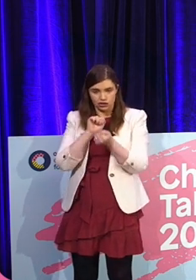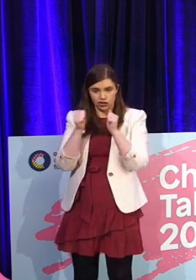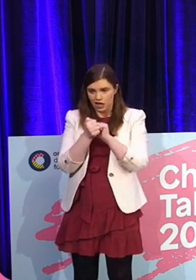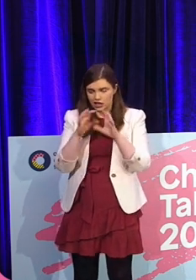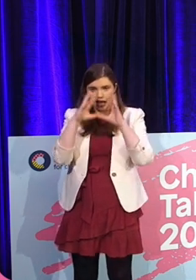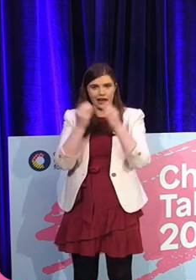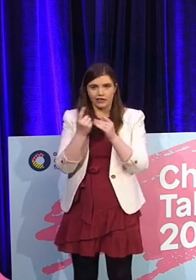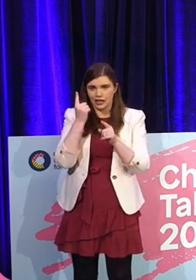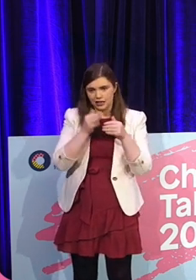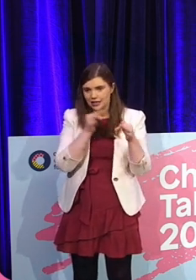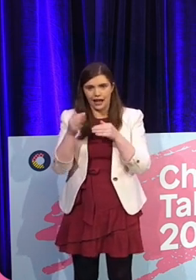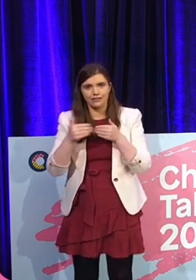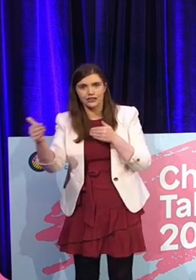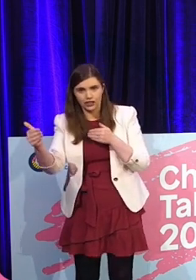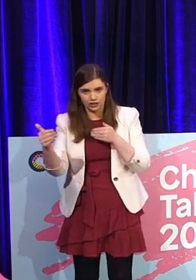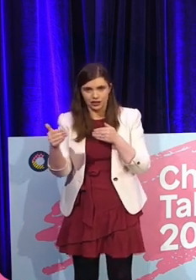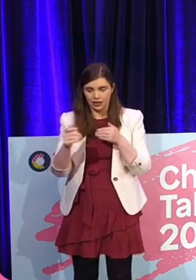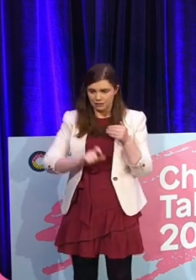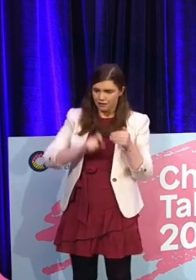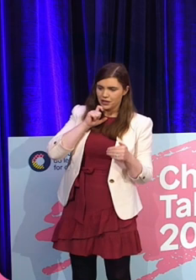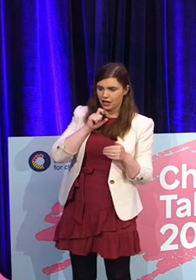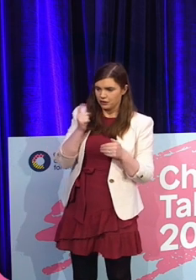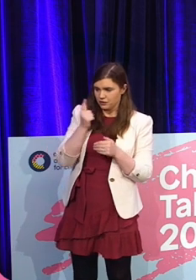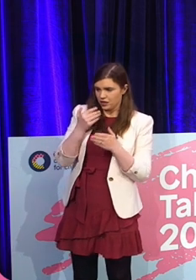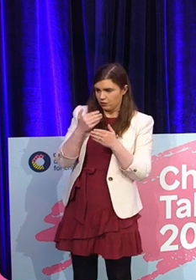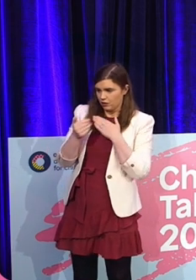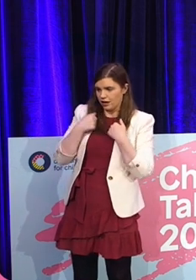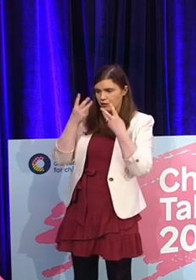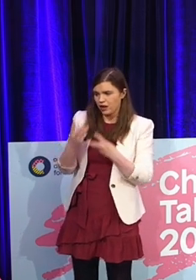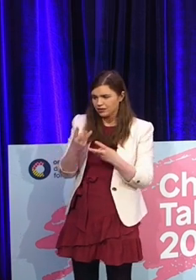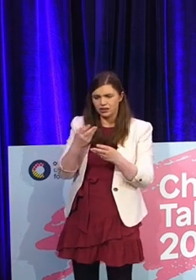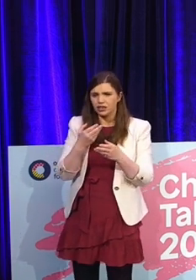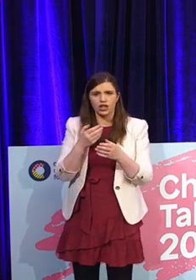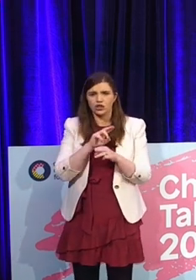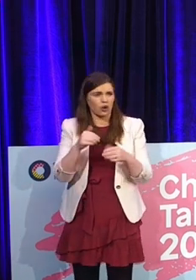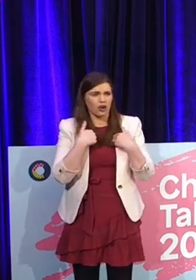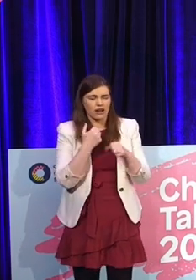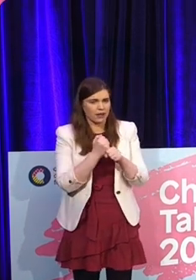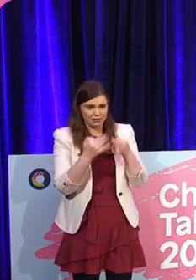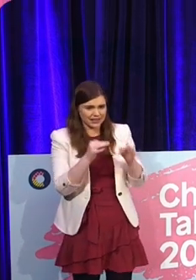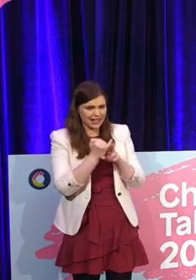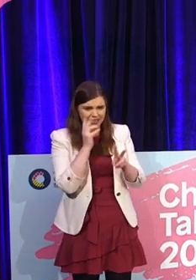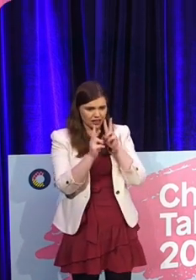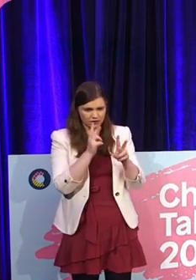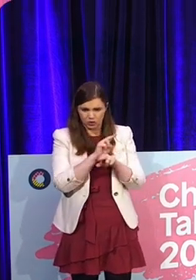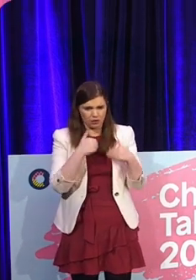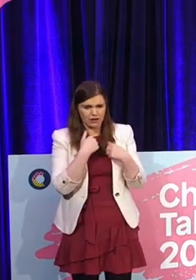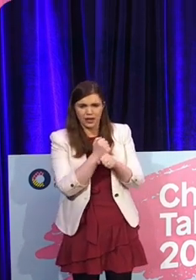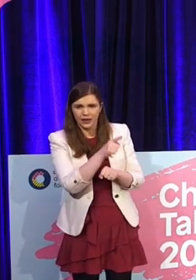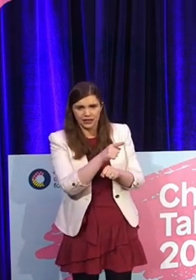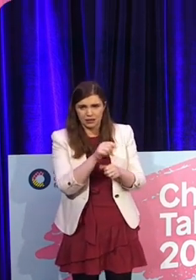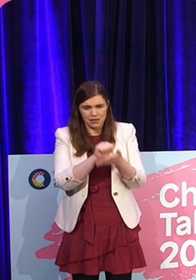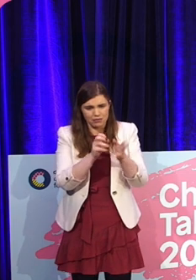gave me the confidence again to be ombudsman that I wanted to be, not to be afraid of making mistakes in interviews, not to be afraid of the paperwork. It was about